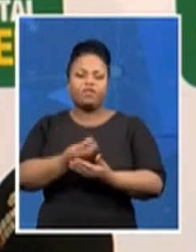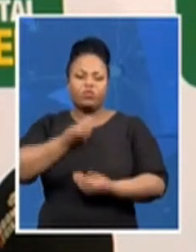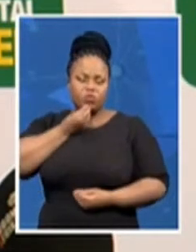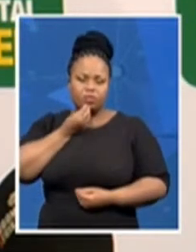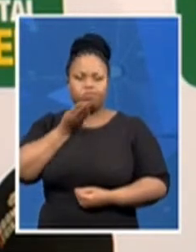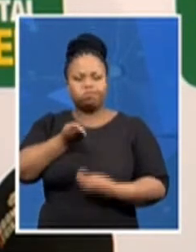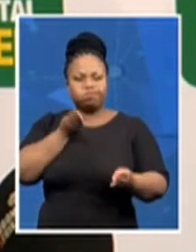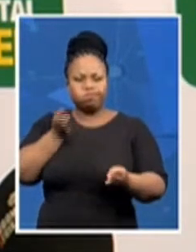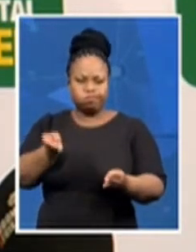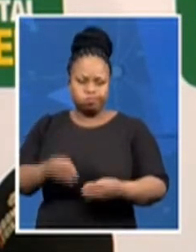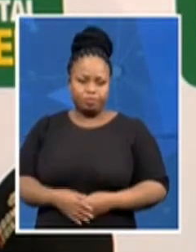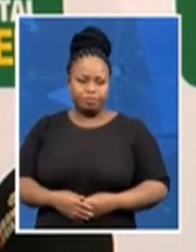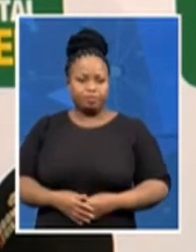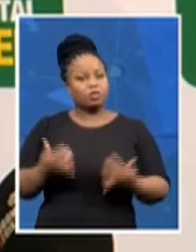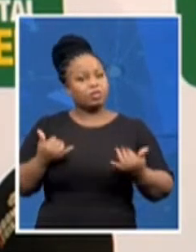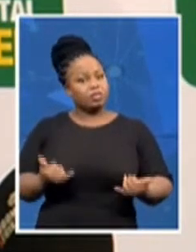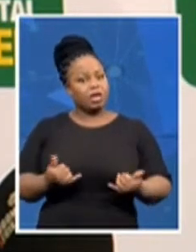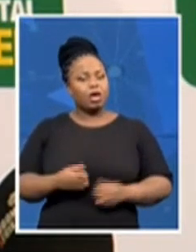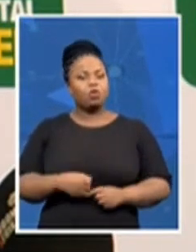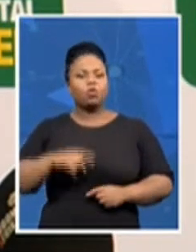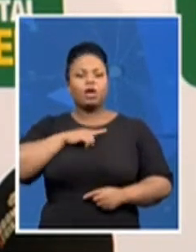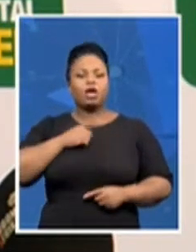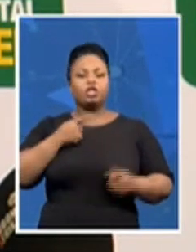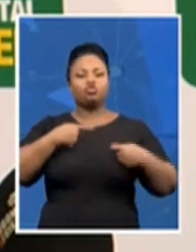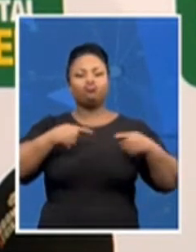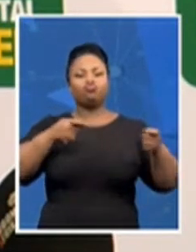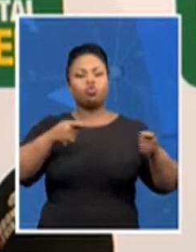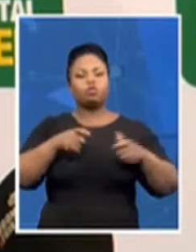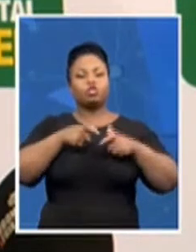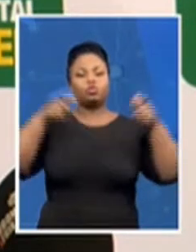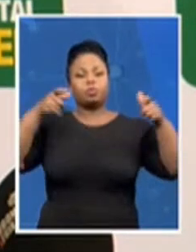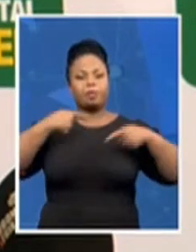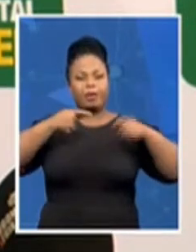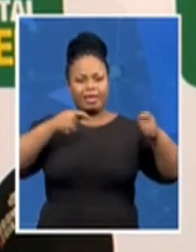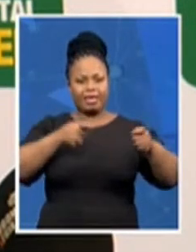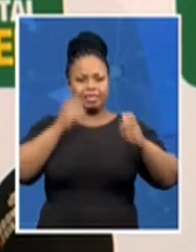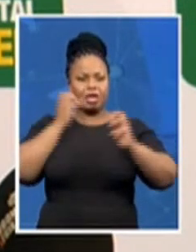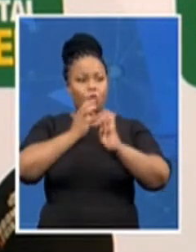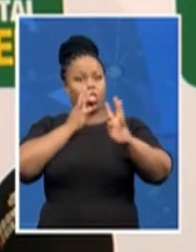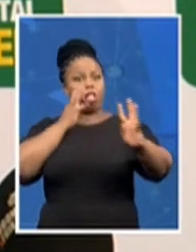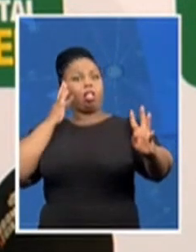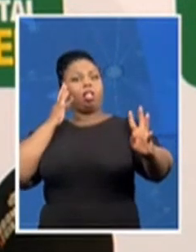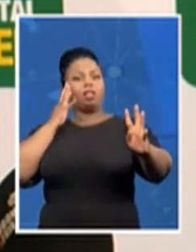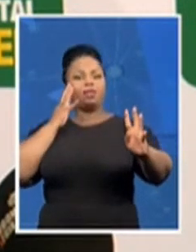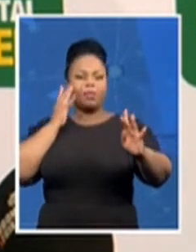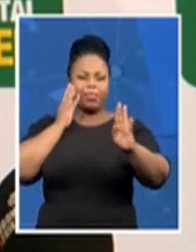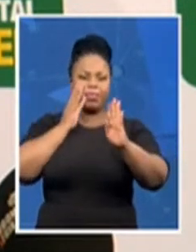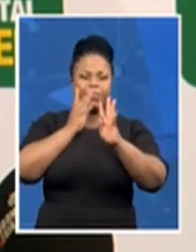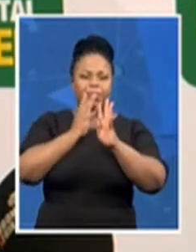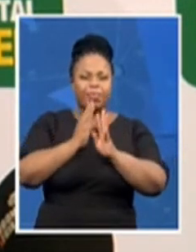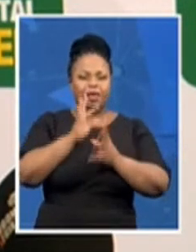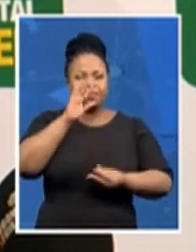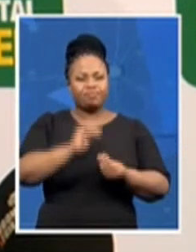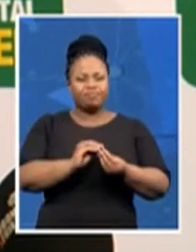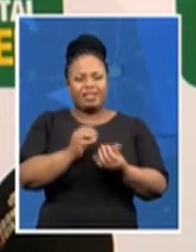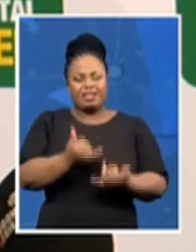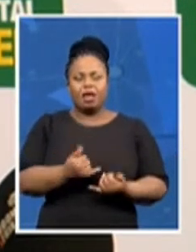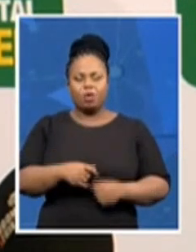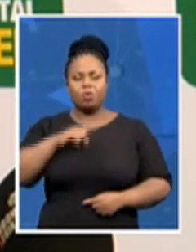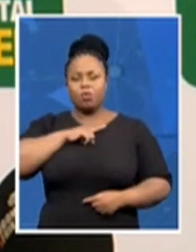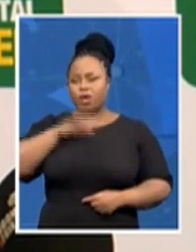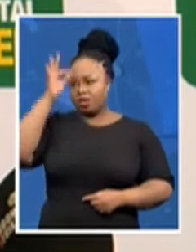at supermarket have sharply decreased. Working with law enforcement agencies, we are ensuring the